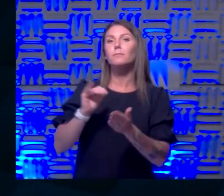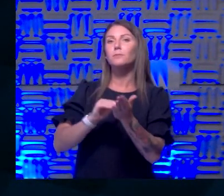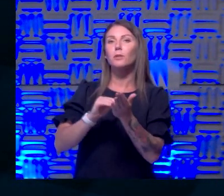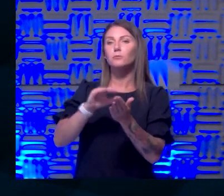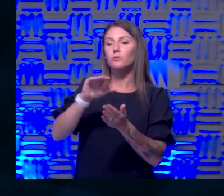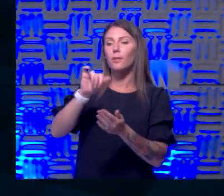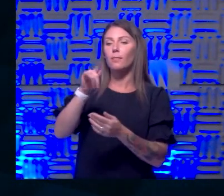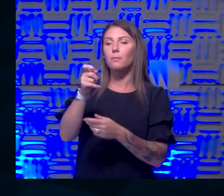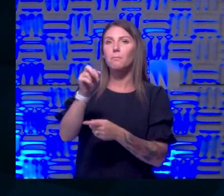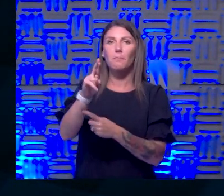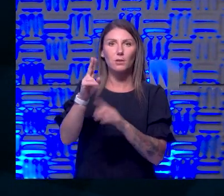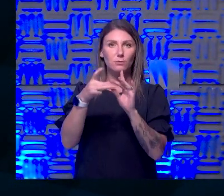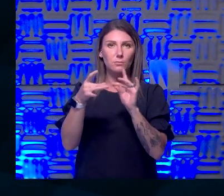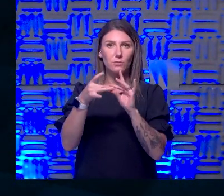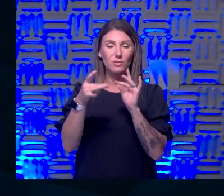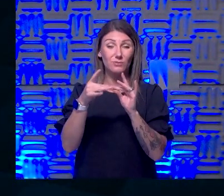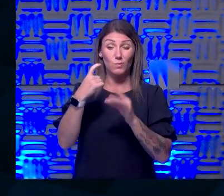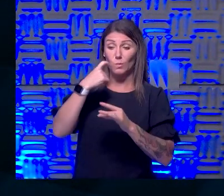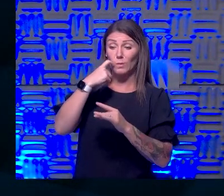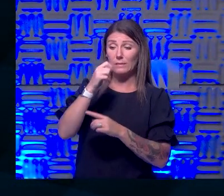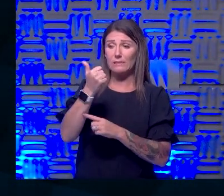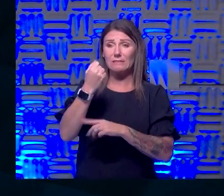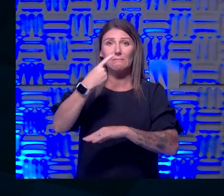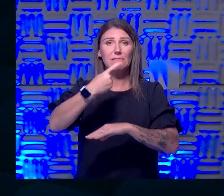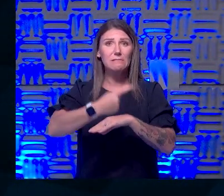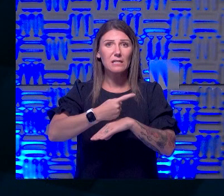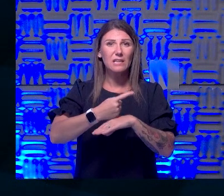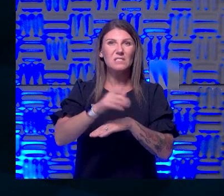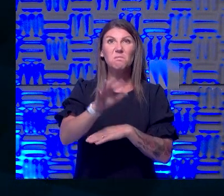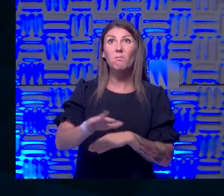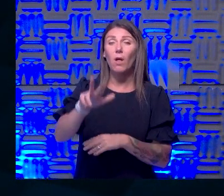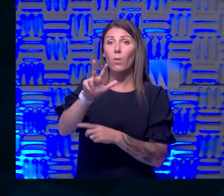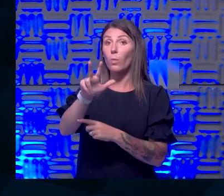have here in the last 10 days, probably about 300 new